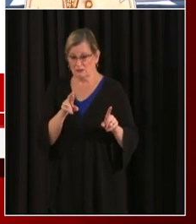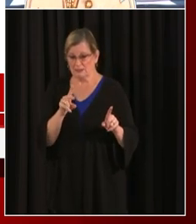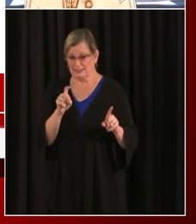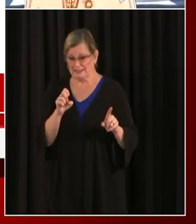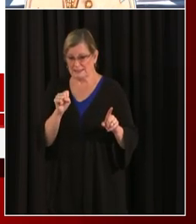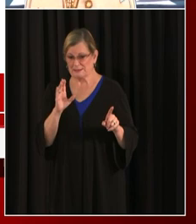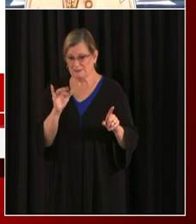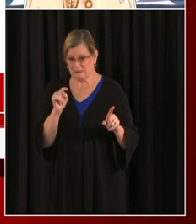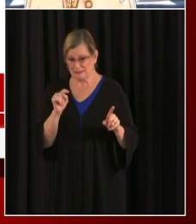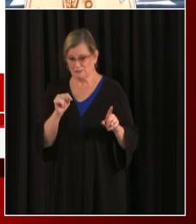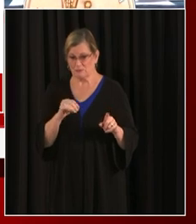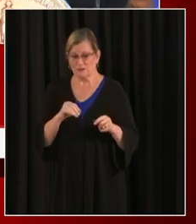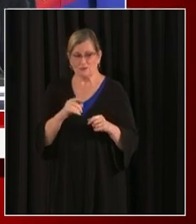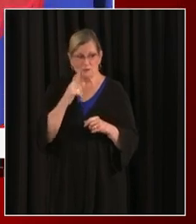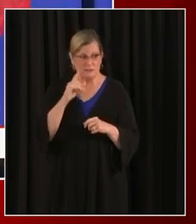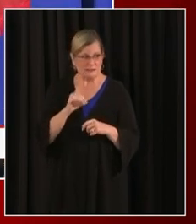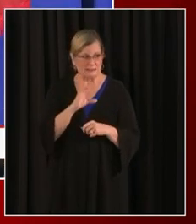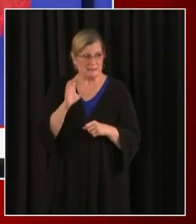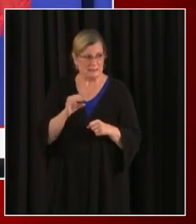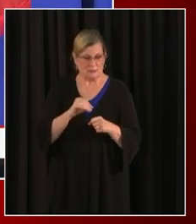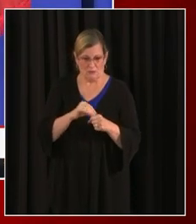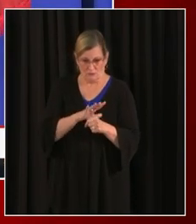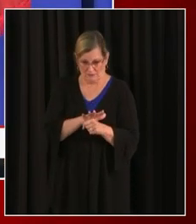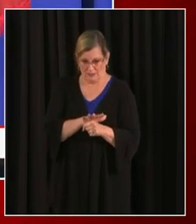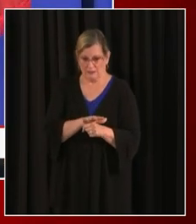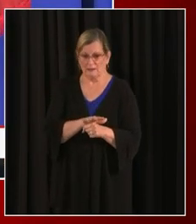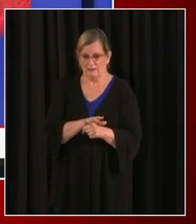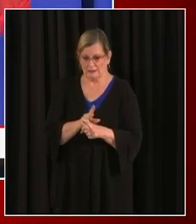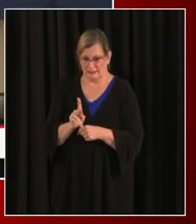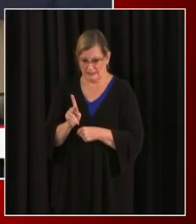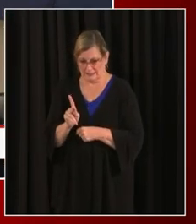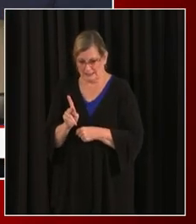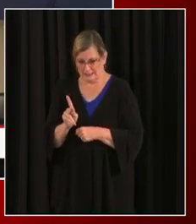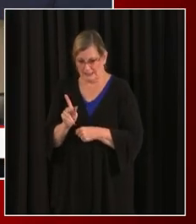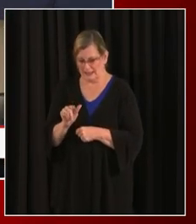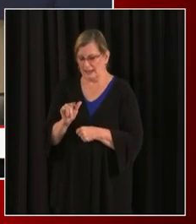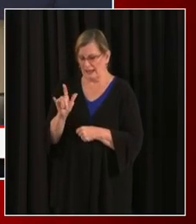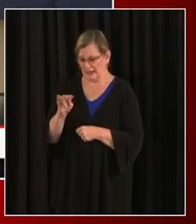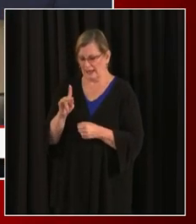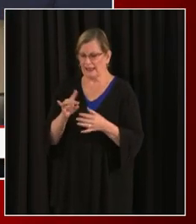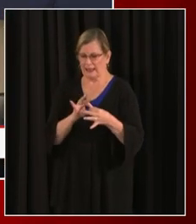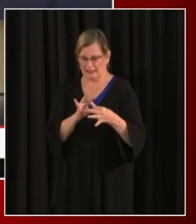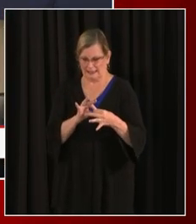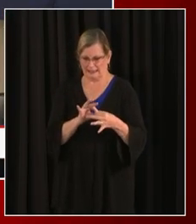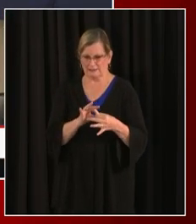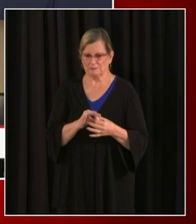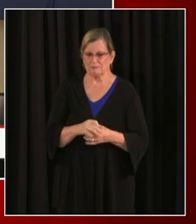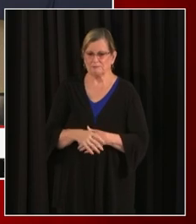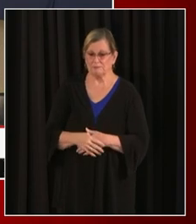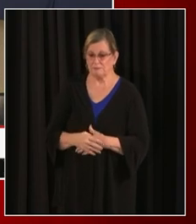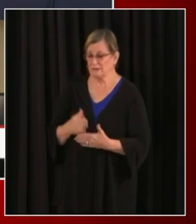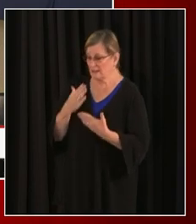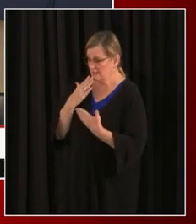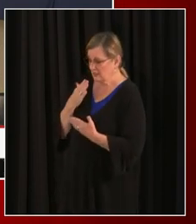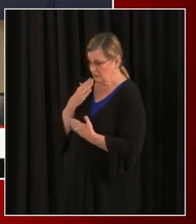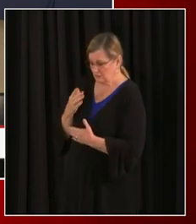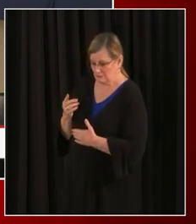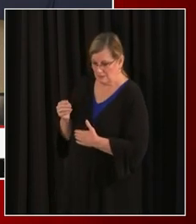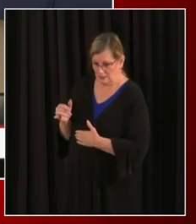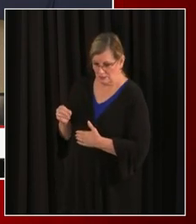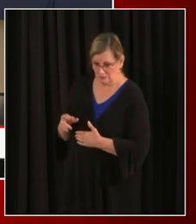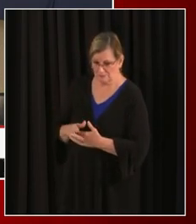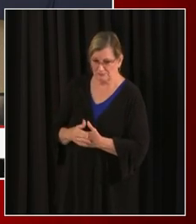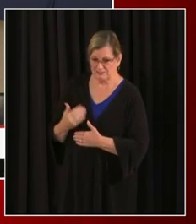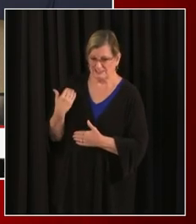Link. Thank you, Madam Mayor. As Mayor Bowser has mentioned, this past Friday, we launched a new